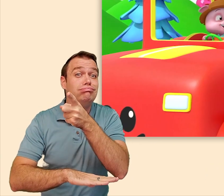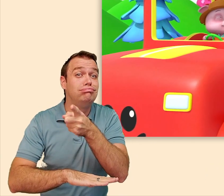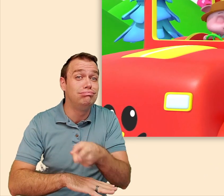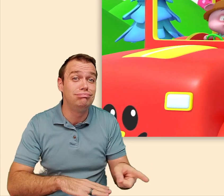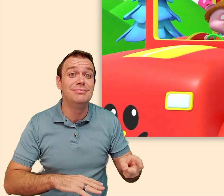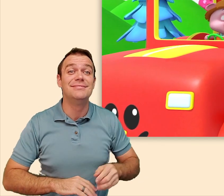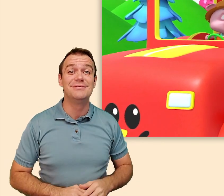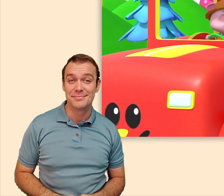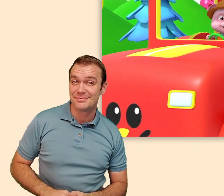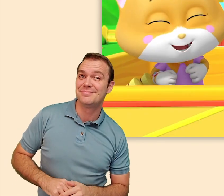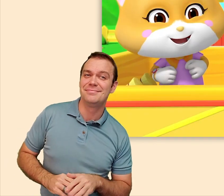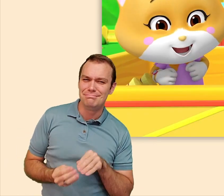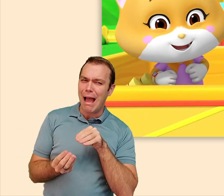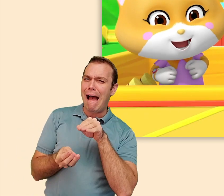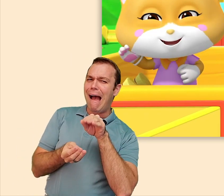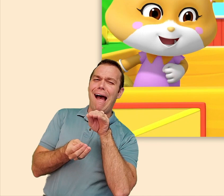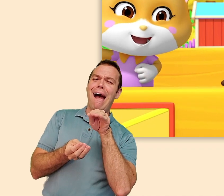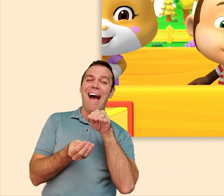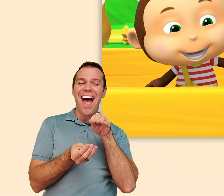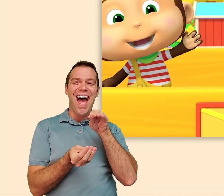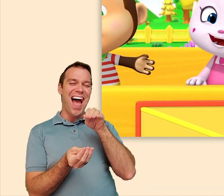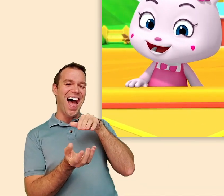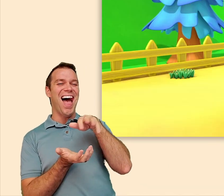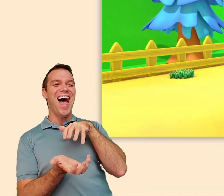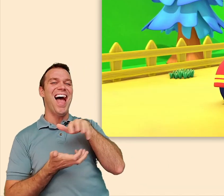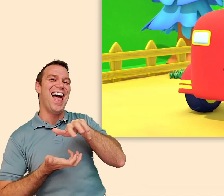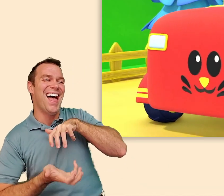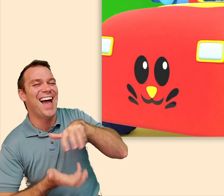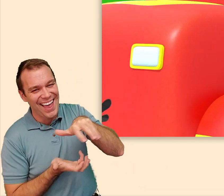the farm. Ba ba